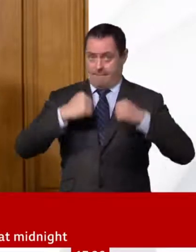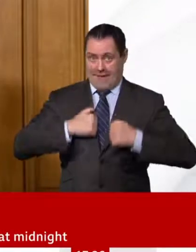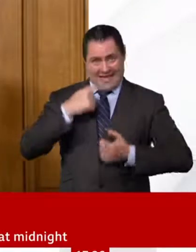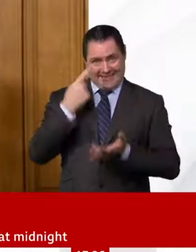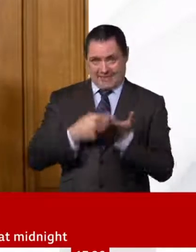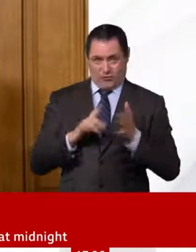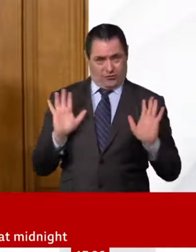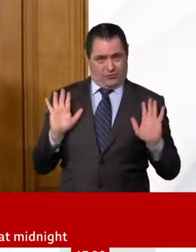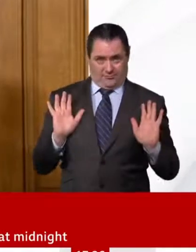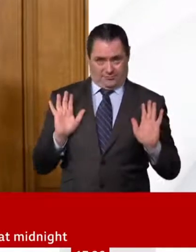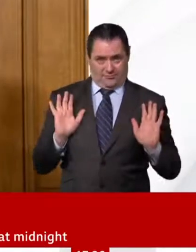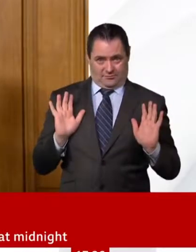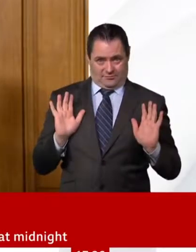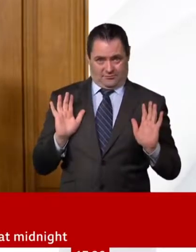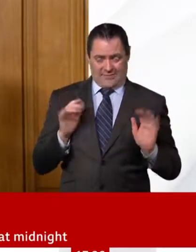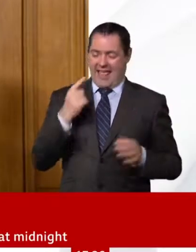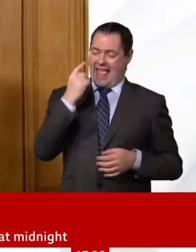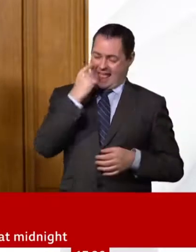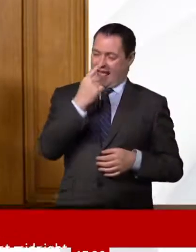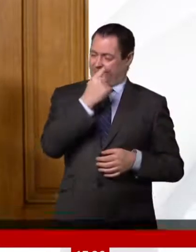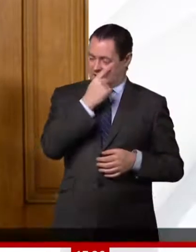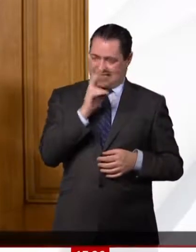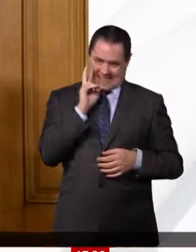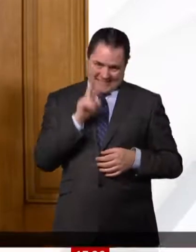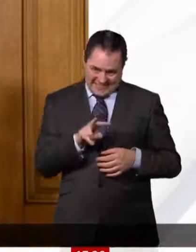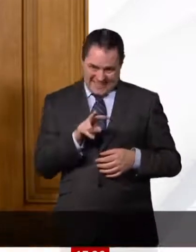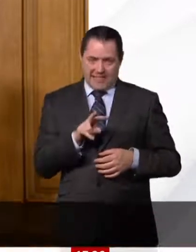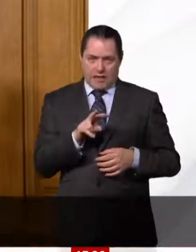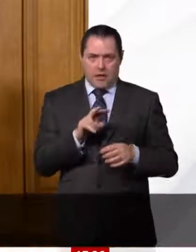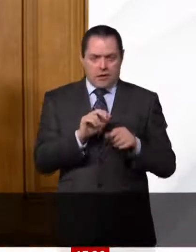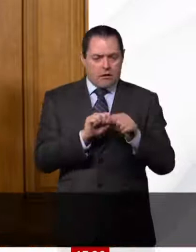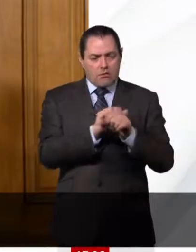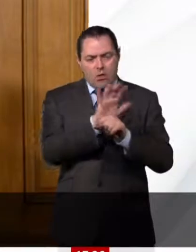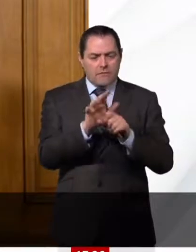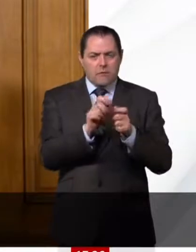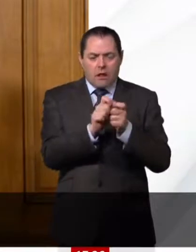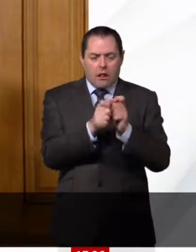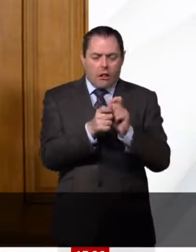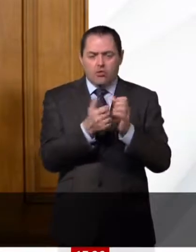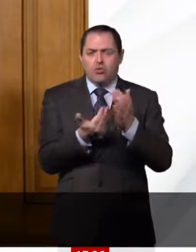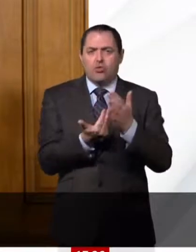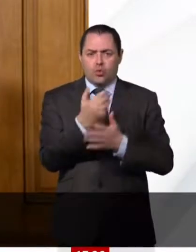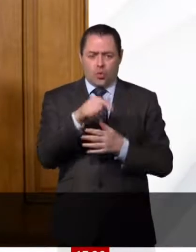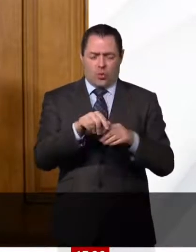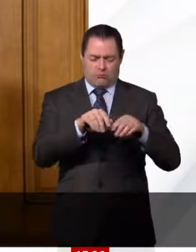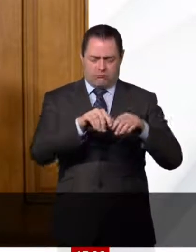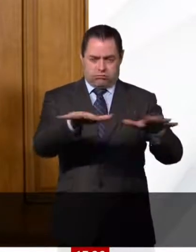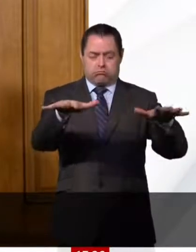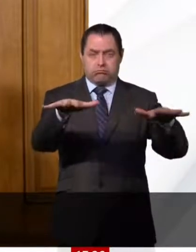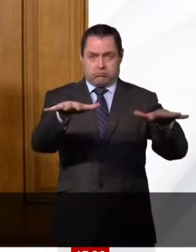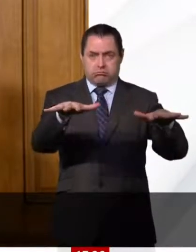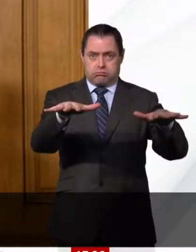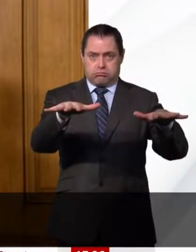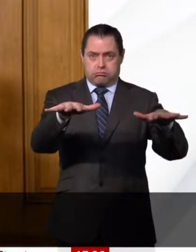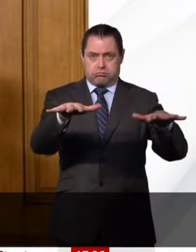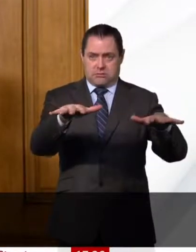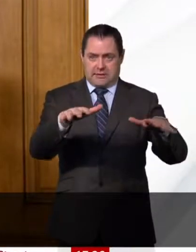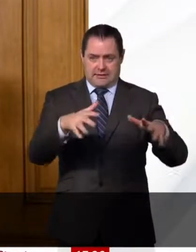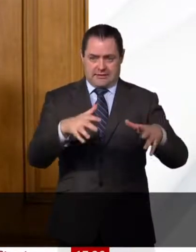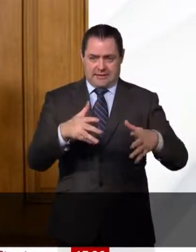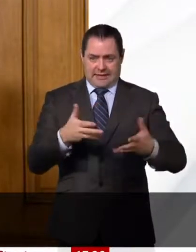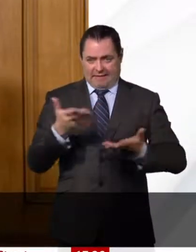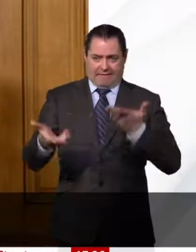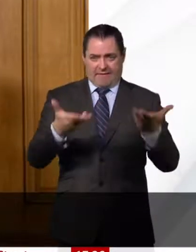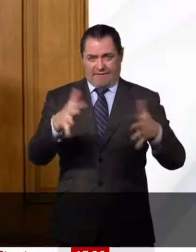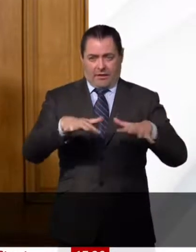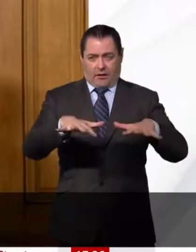the evidence on this virus is it spreads easily, it's more transmissible.